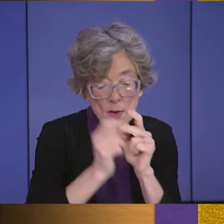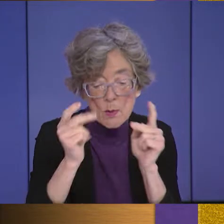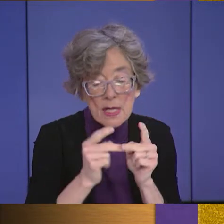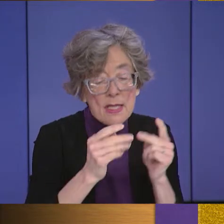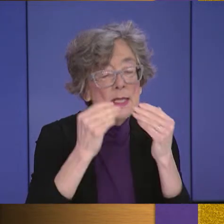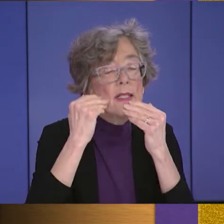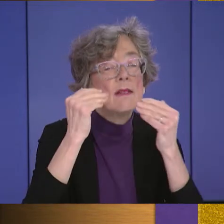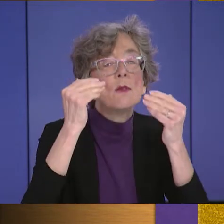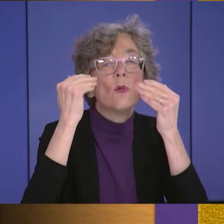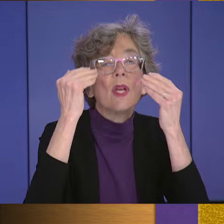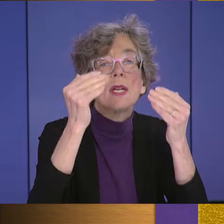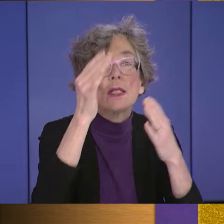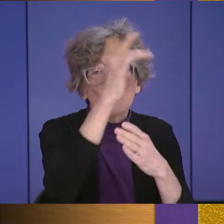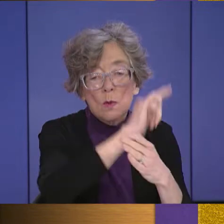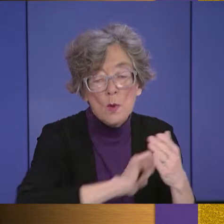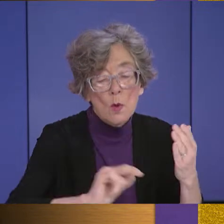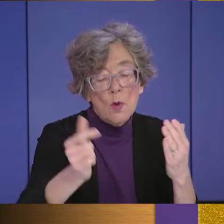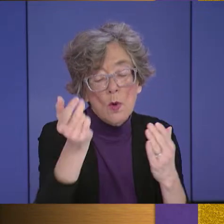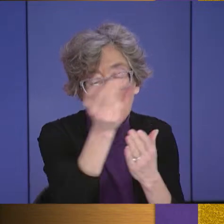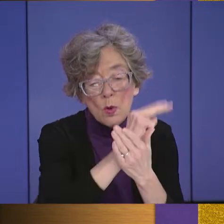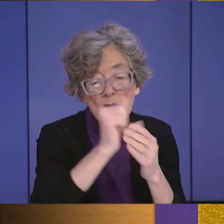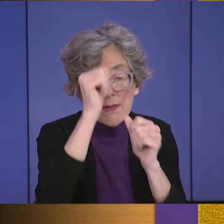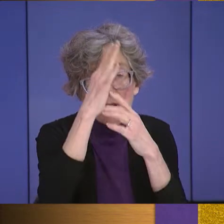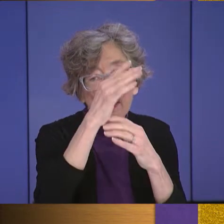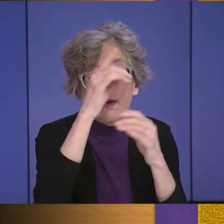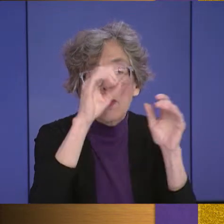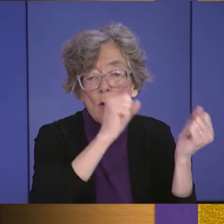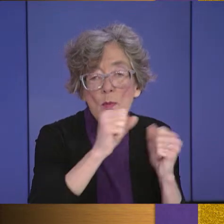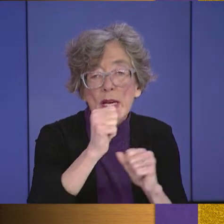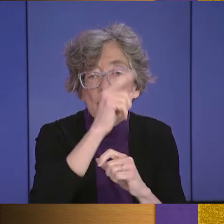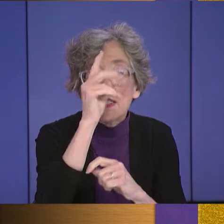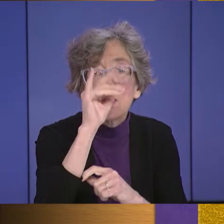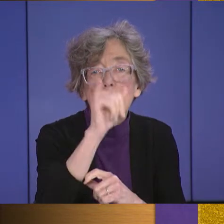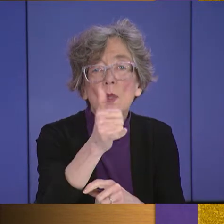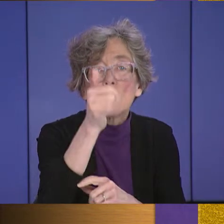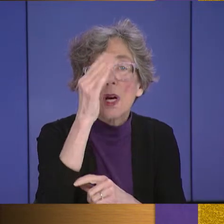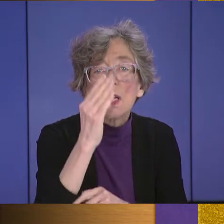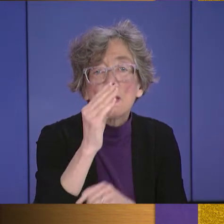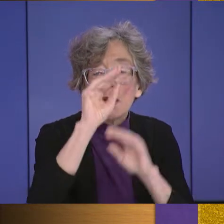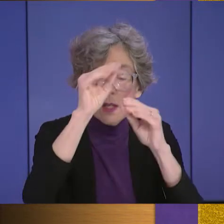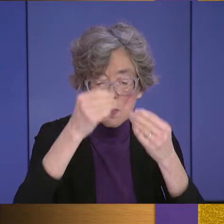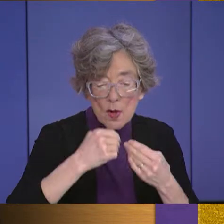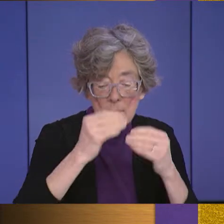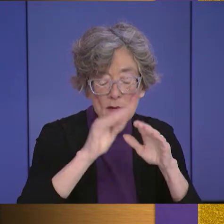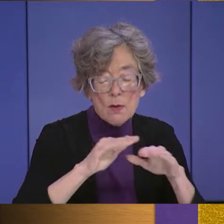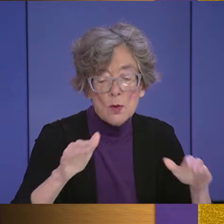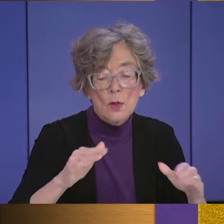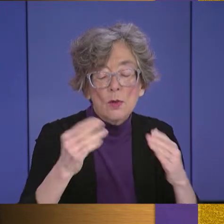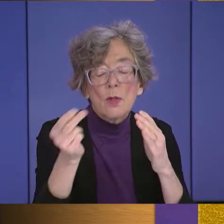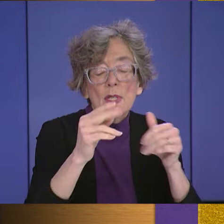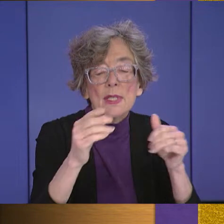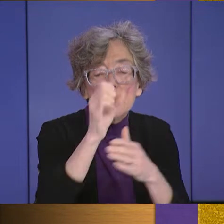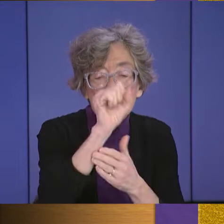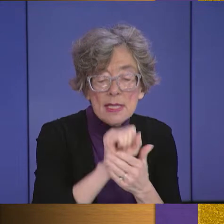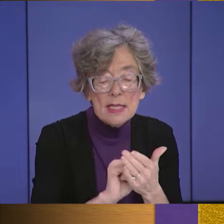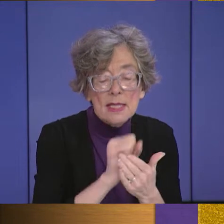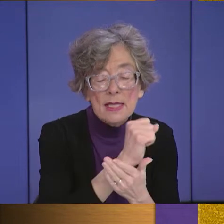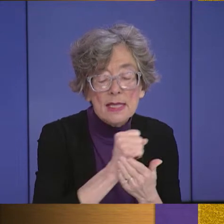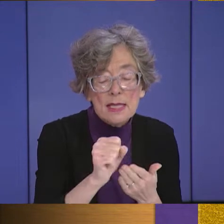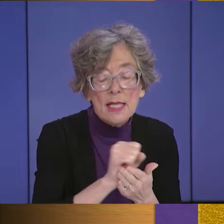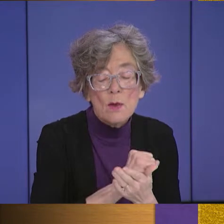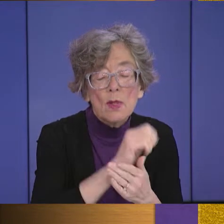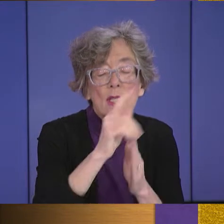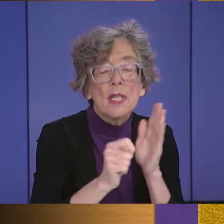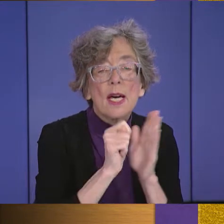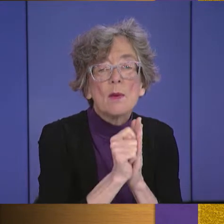you thanks, Lord, Holy Father, Almighty and Eternal God. For you have given your children a sacred time for the renewing and purifying of their